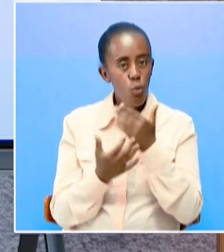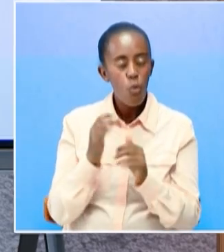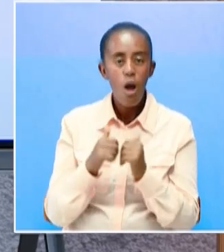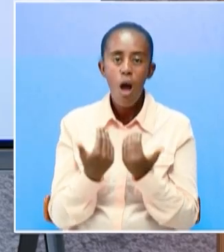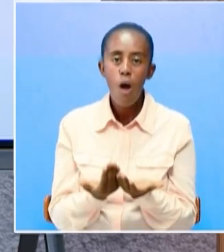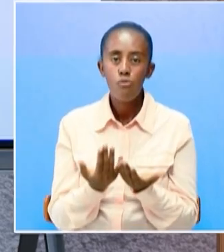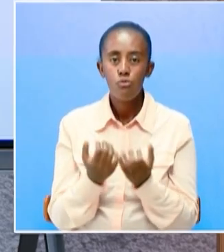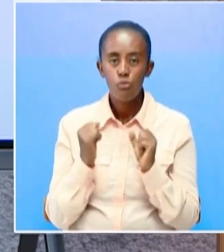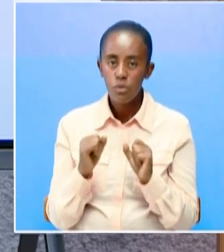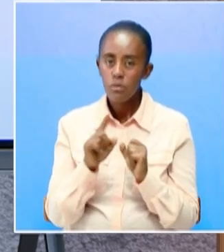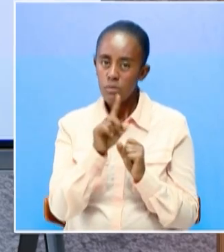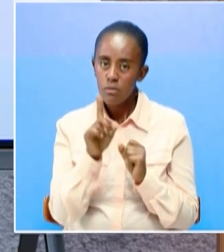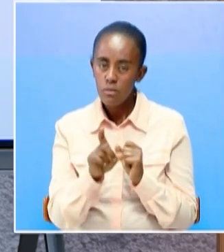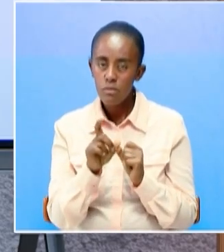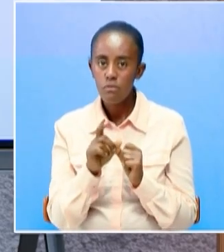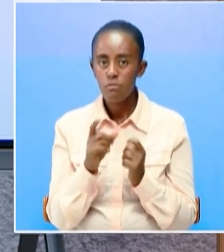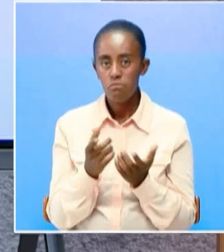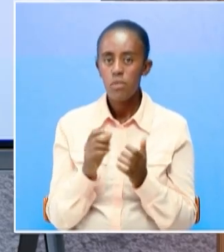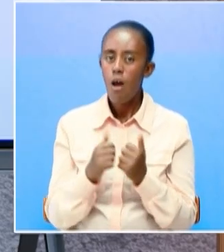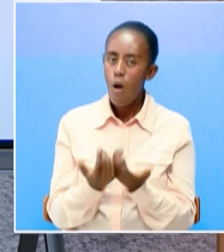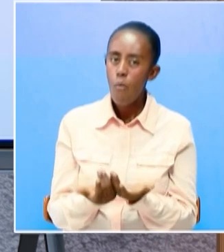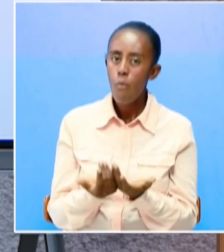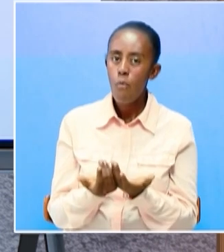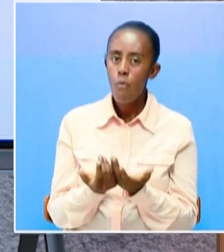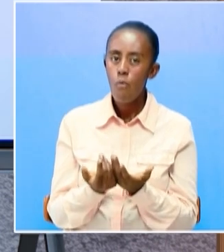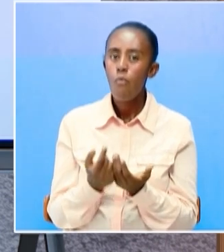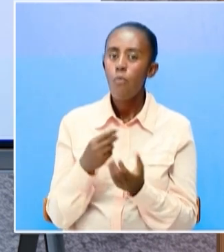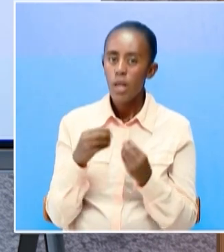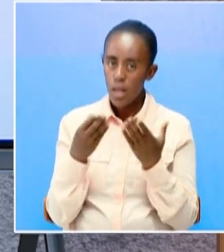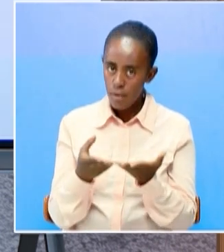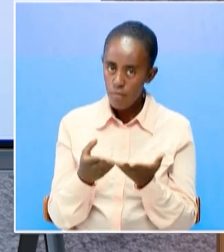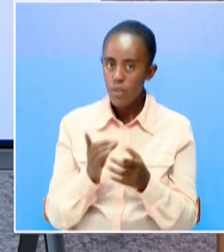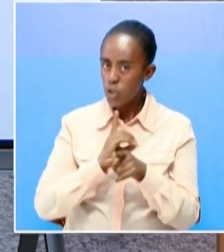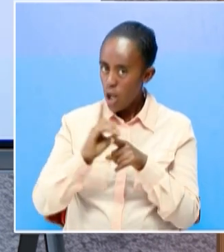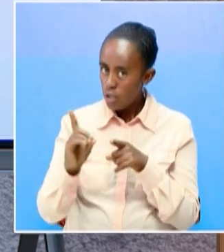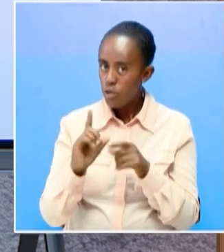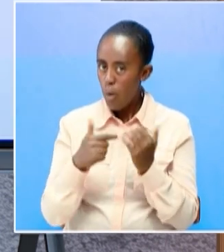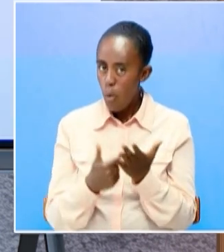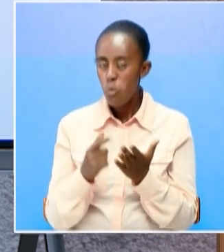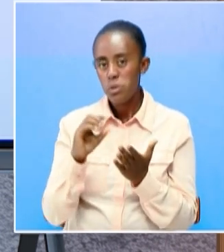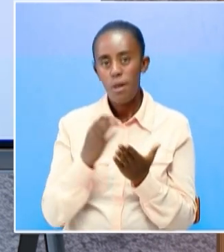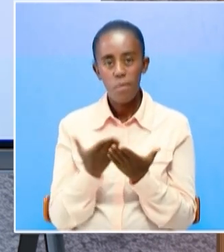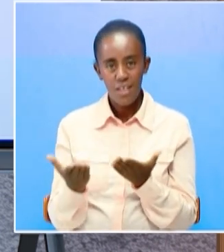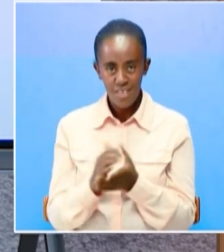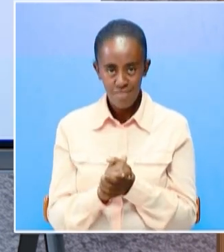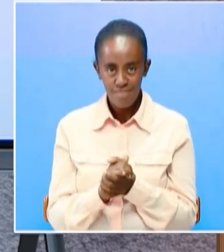we ask someone and how can we give direction about something.